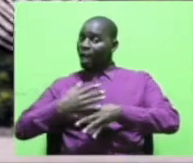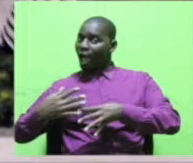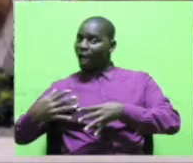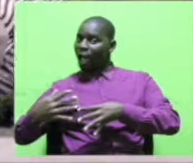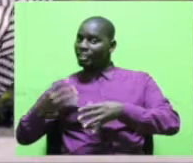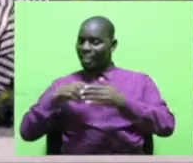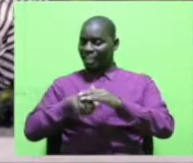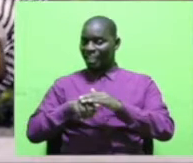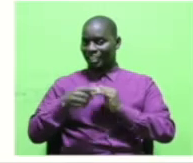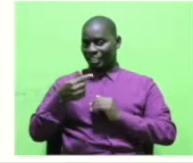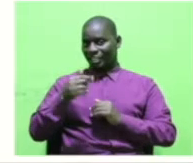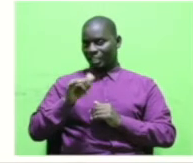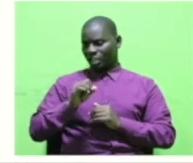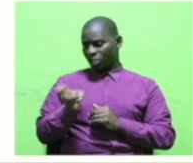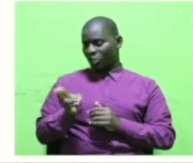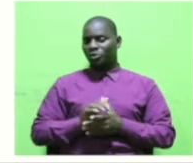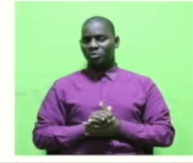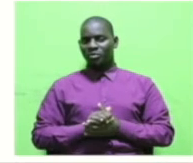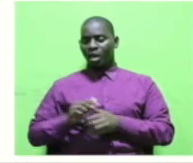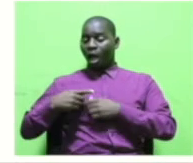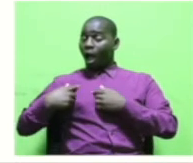blood vessels.